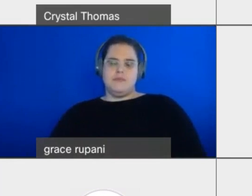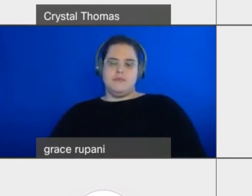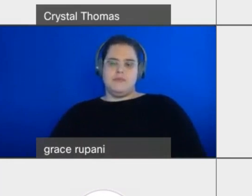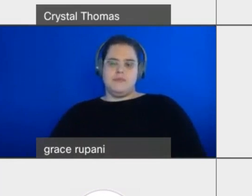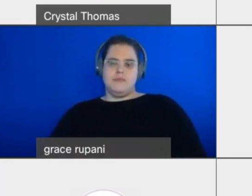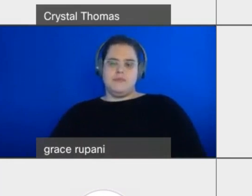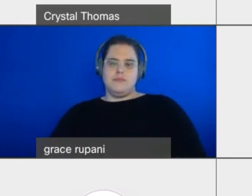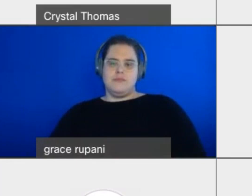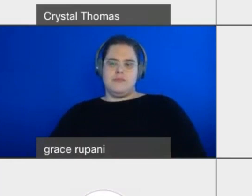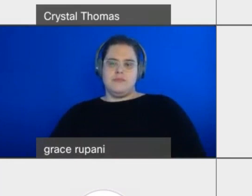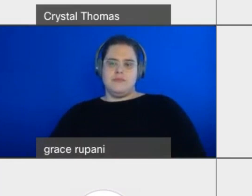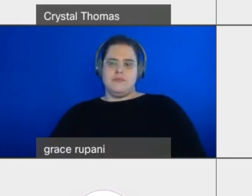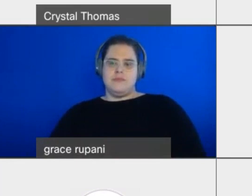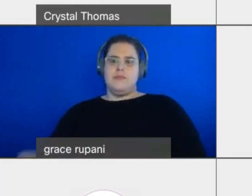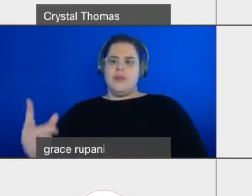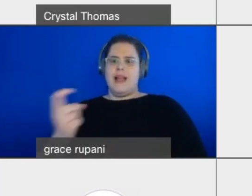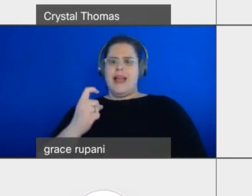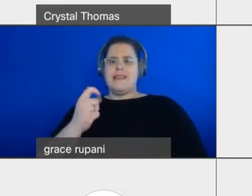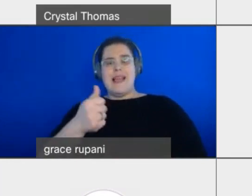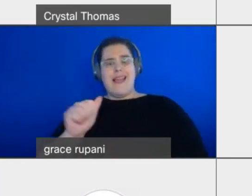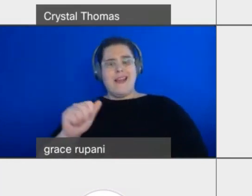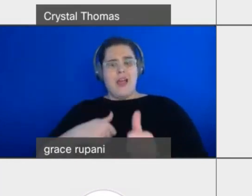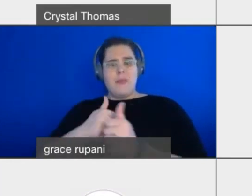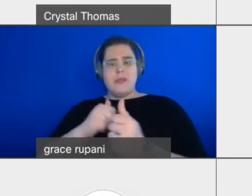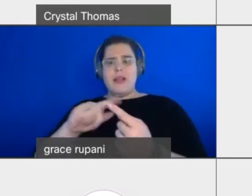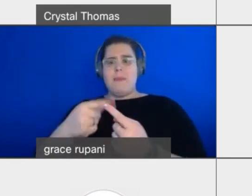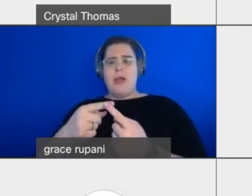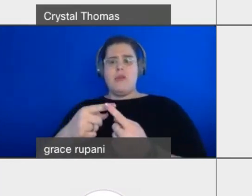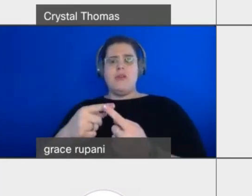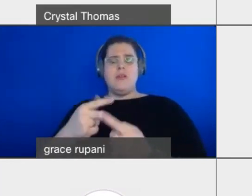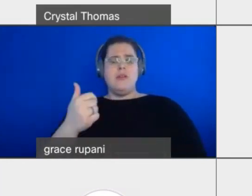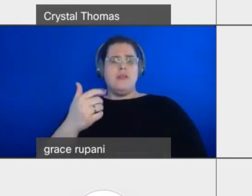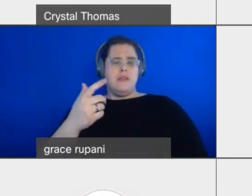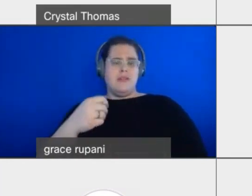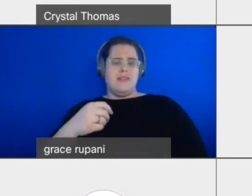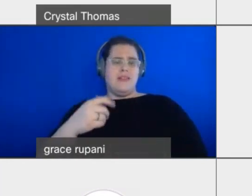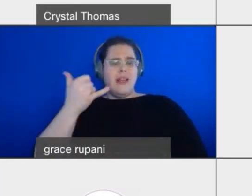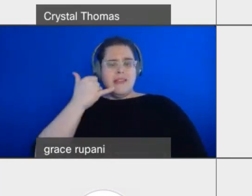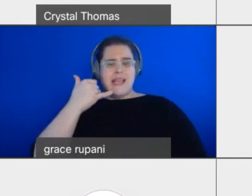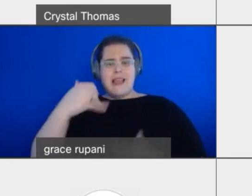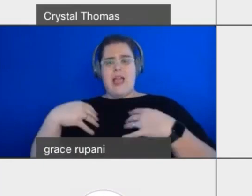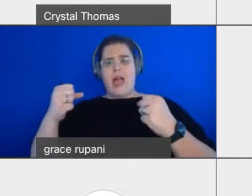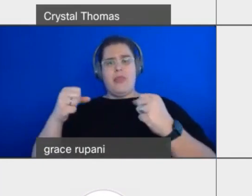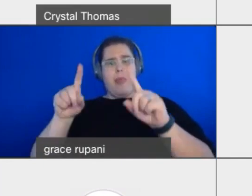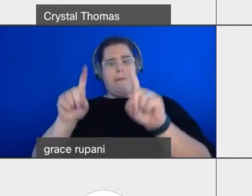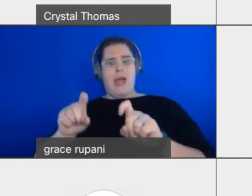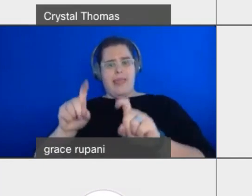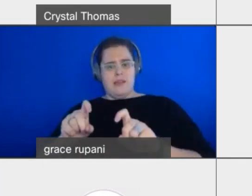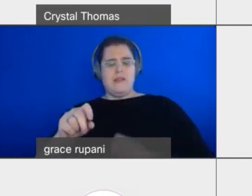Is there any update, possible update on telehealth pilot? You're welcome. Director Reese, do you want